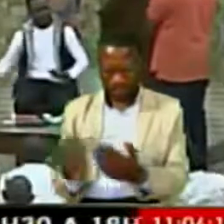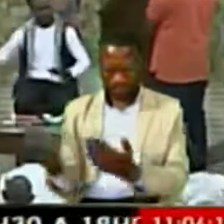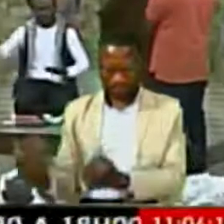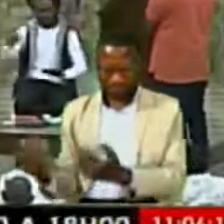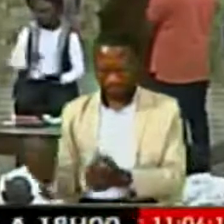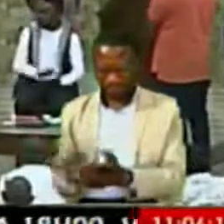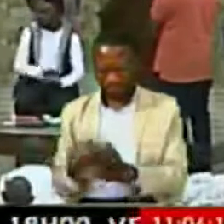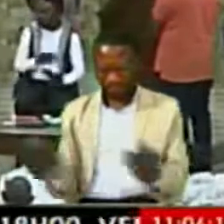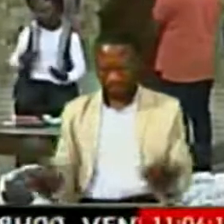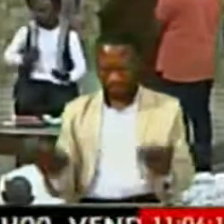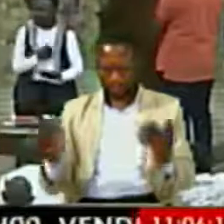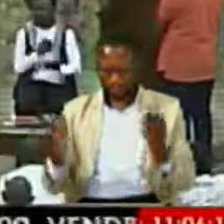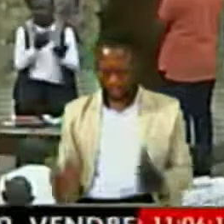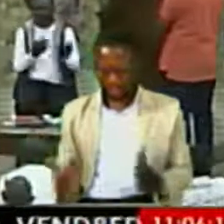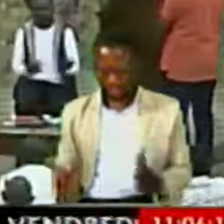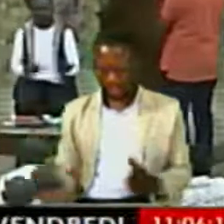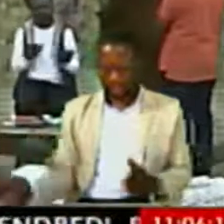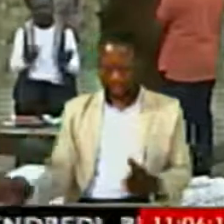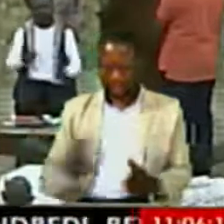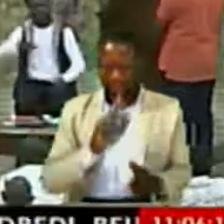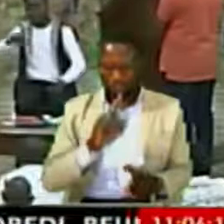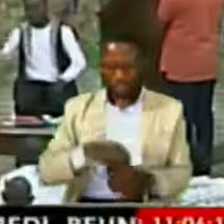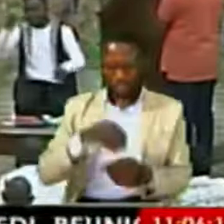We are waiting again.